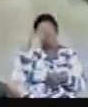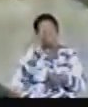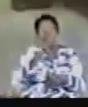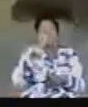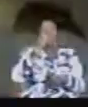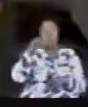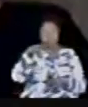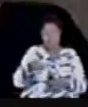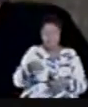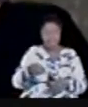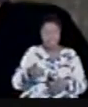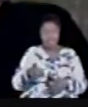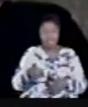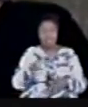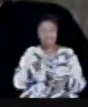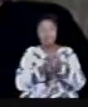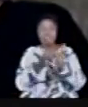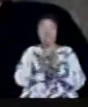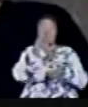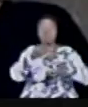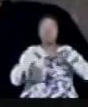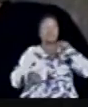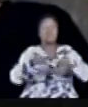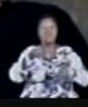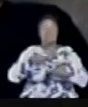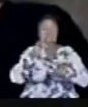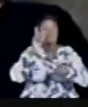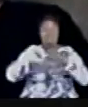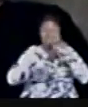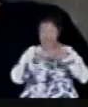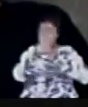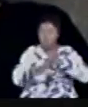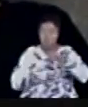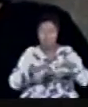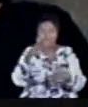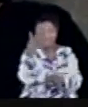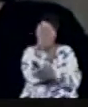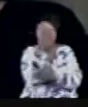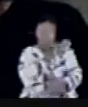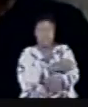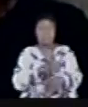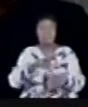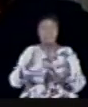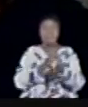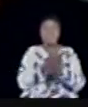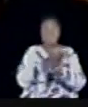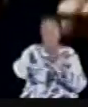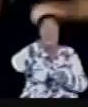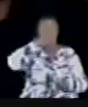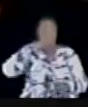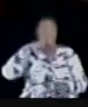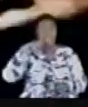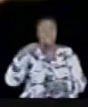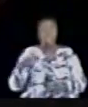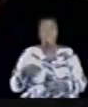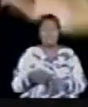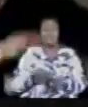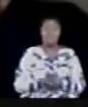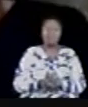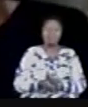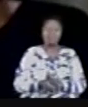I couldn't walk. My hands paralyzed, withered. This is my hand, you are seeing now that I am